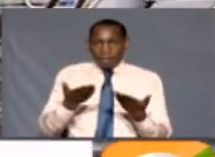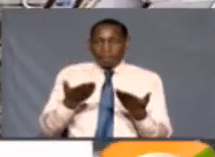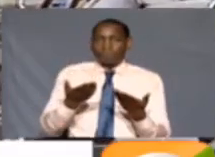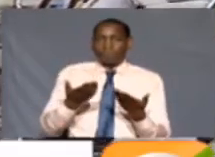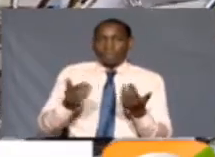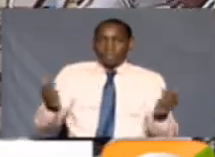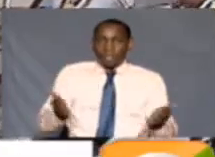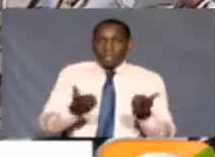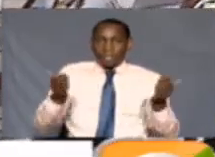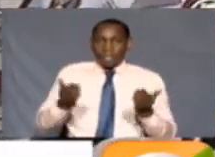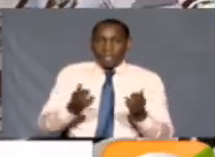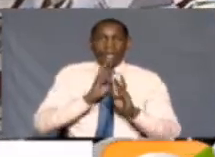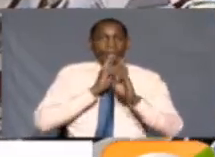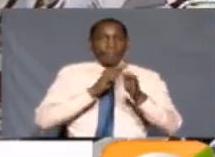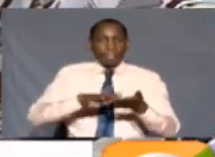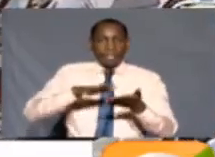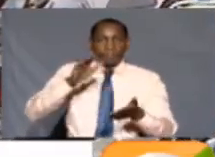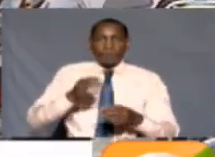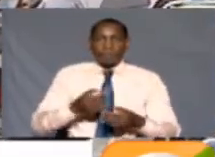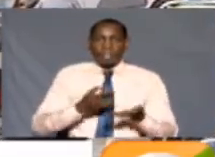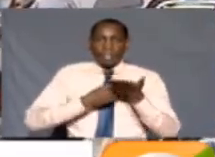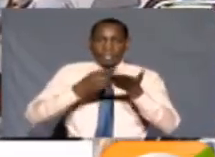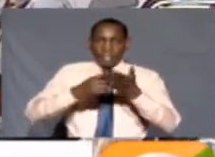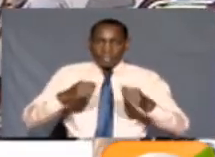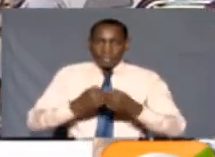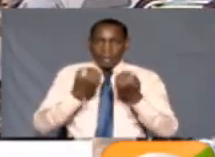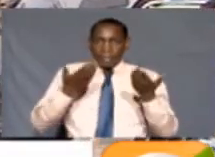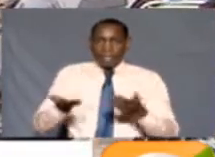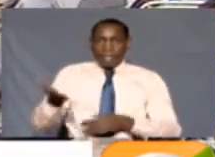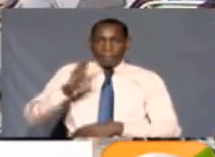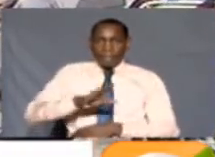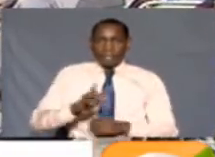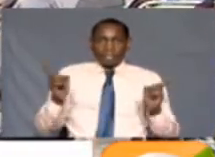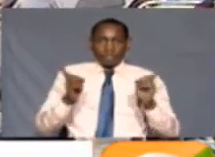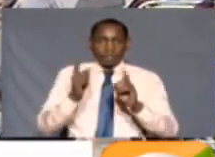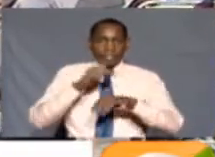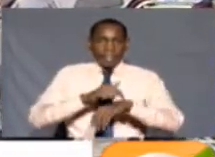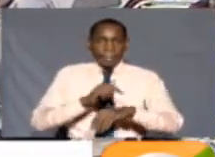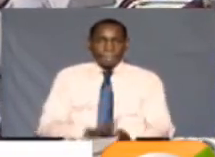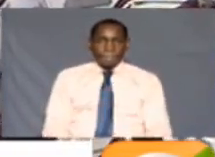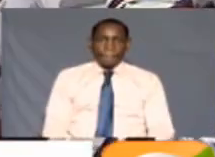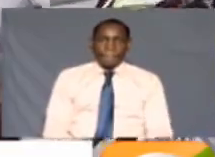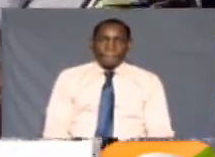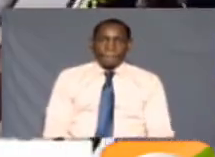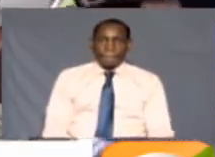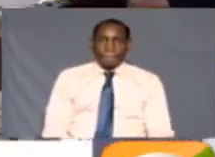the culture of whistleblowing? The conversation is happening right here, and we'll be back in just a bit.